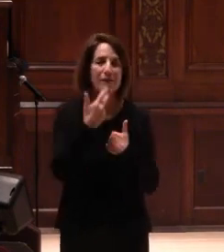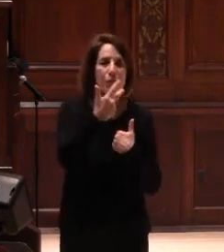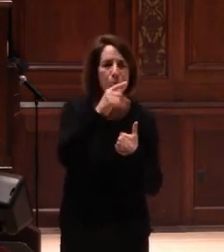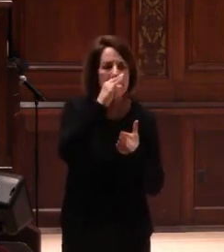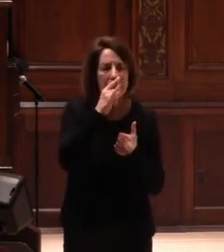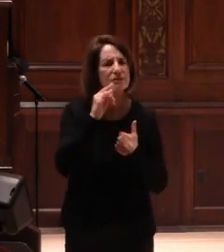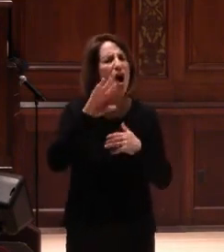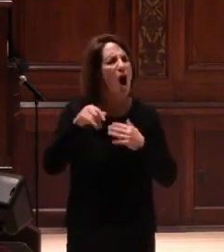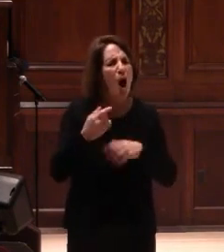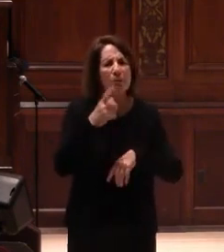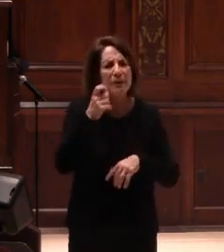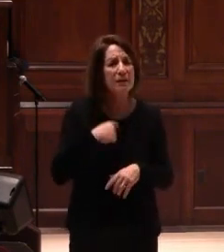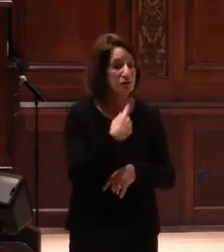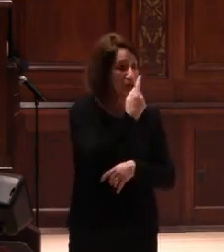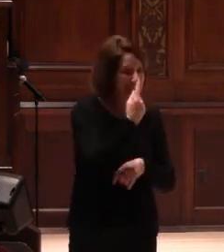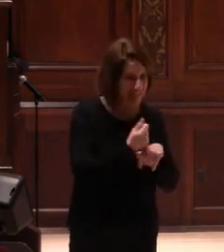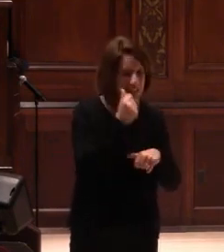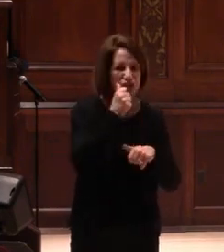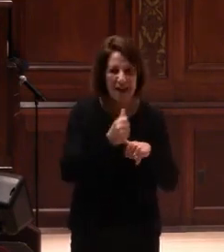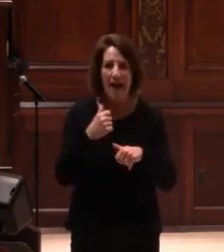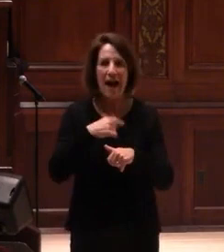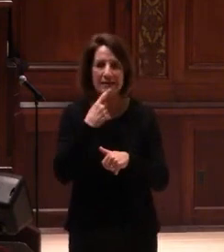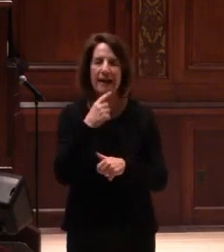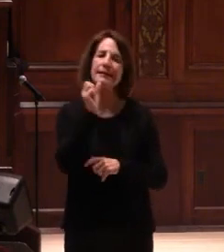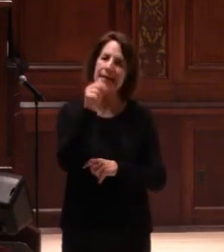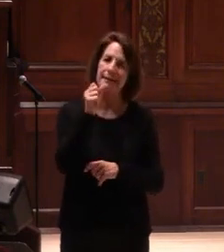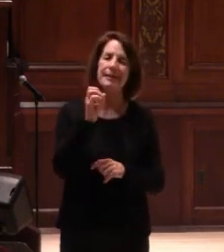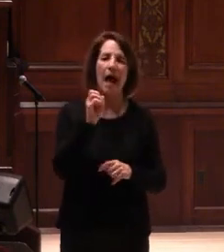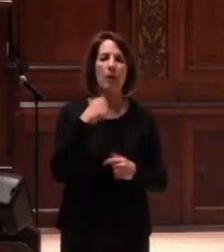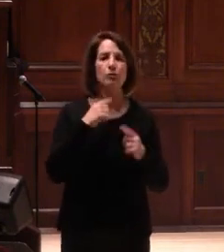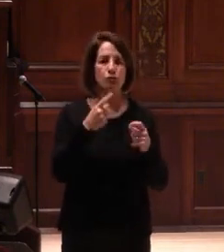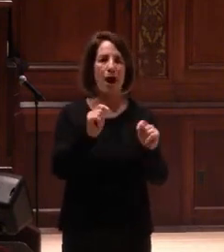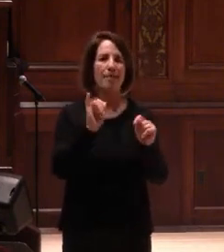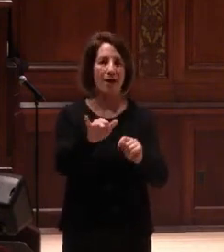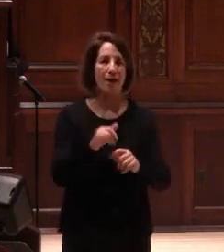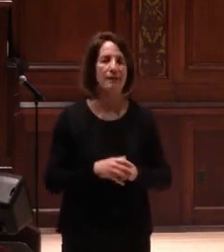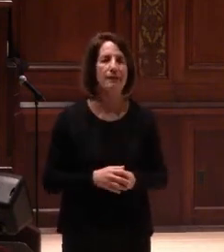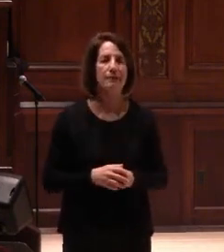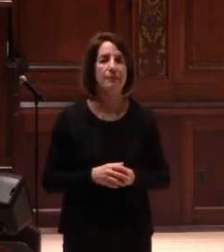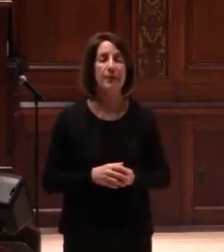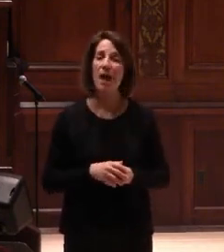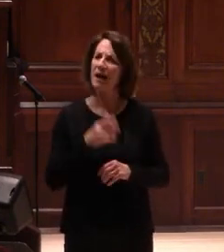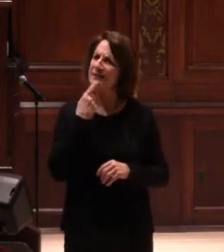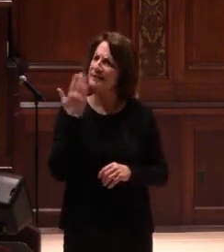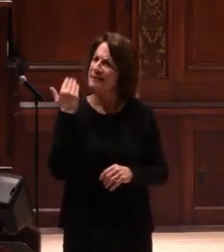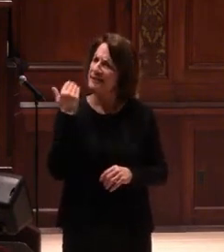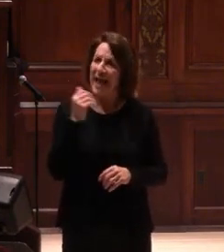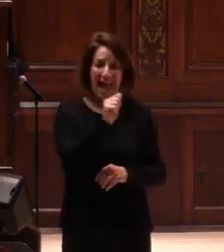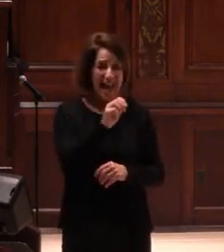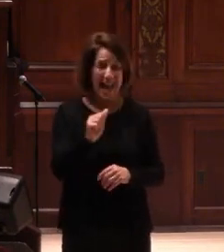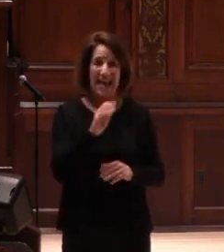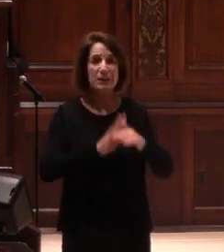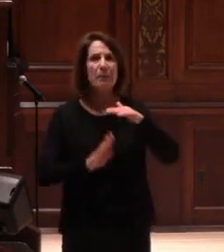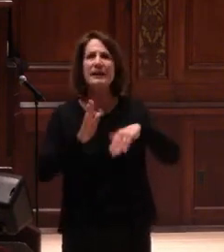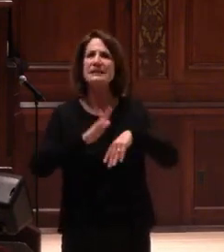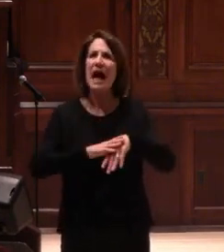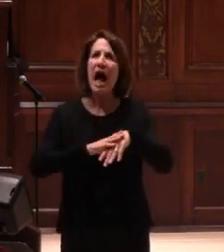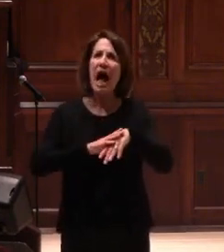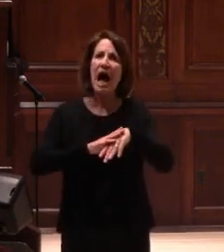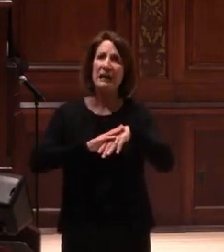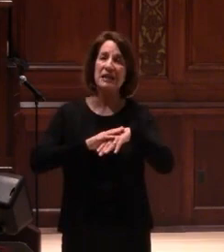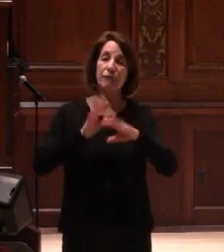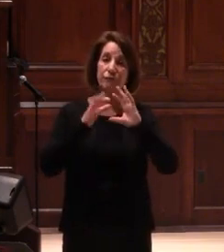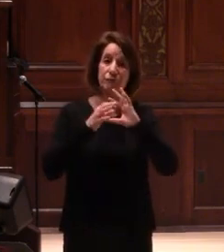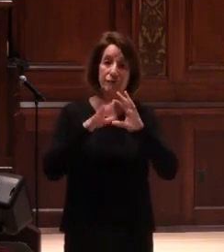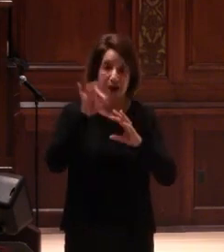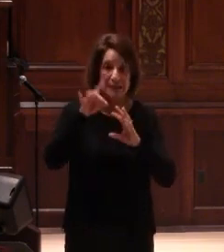day at a time, I said, okay, yes, I'll try that. You know, like I said before, AA is really based on finding a relationship with a higher